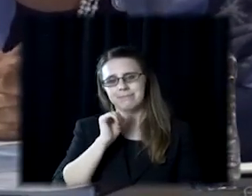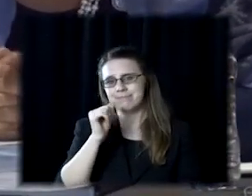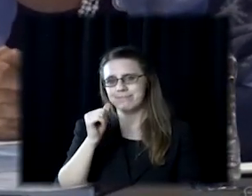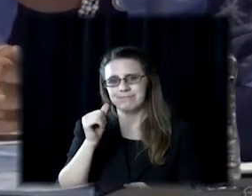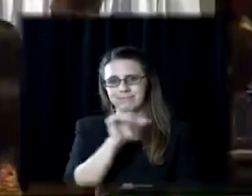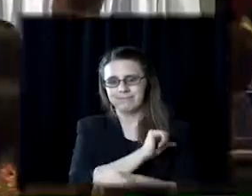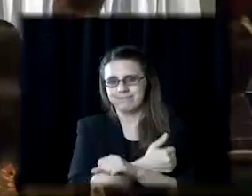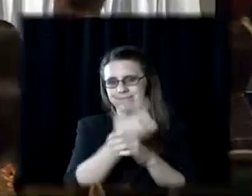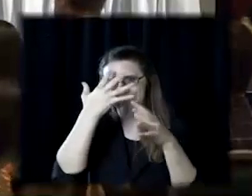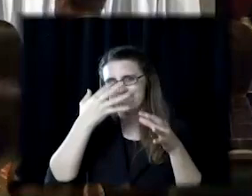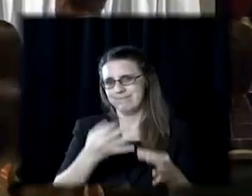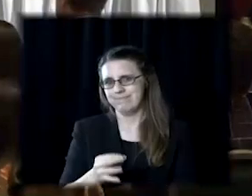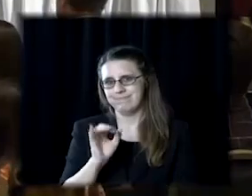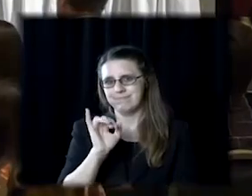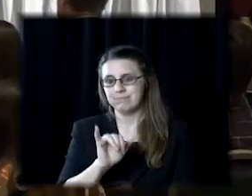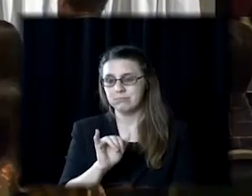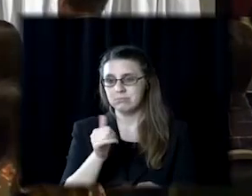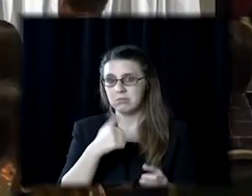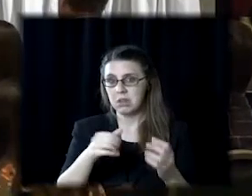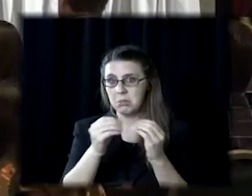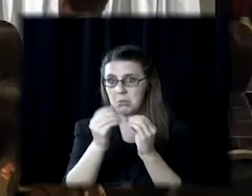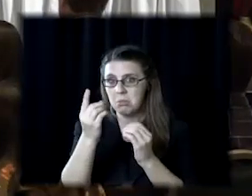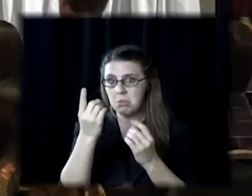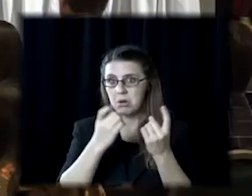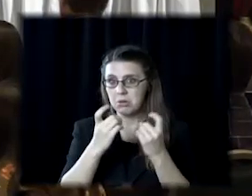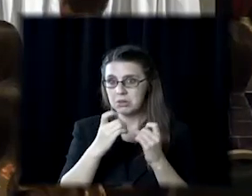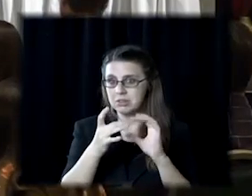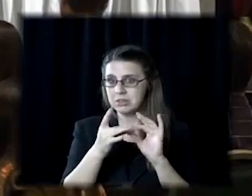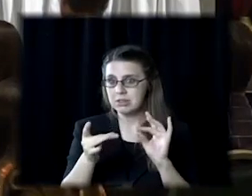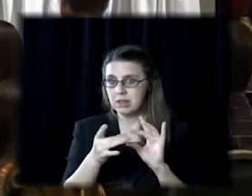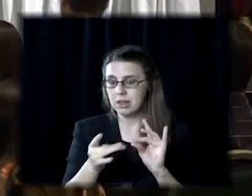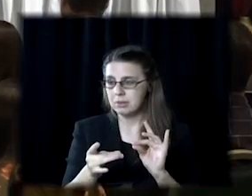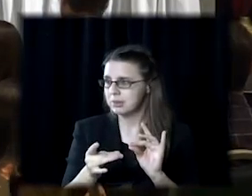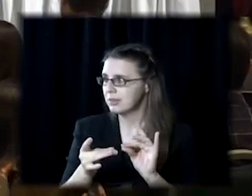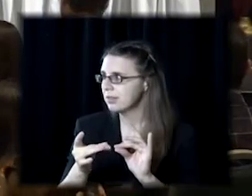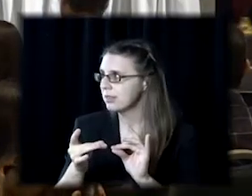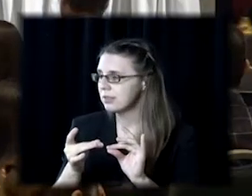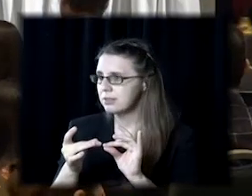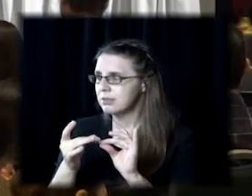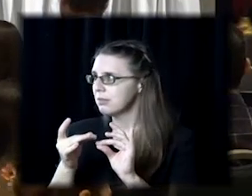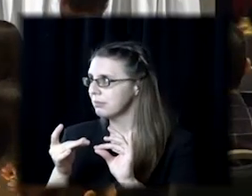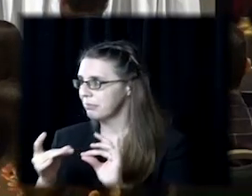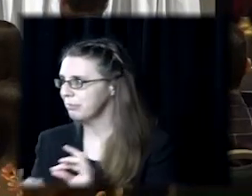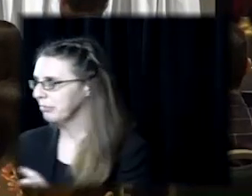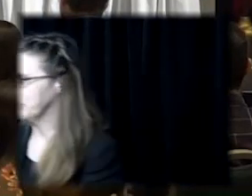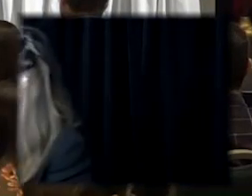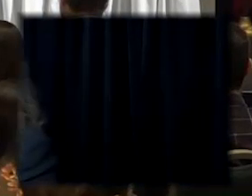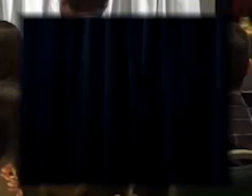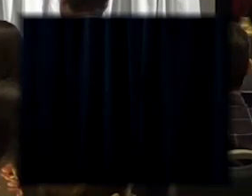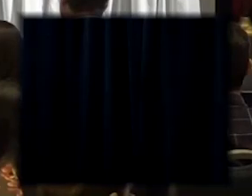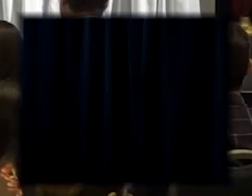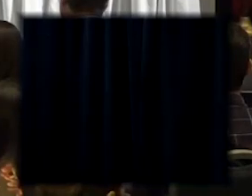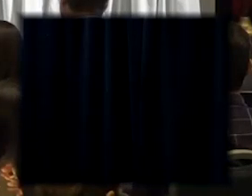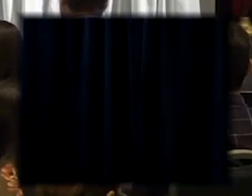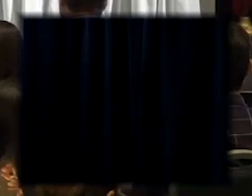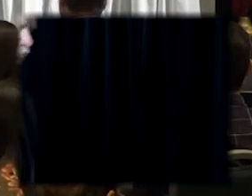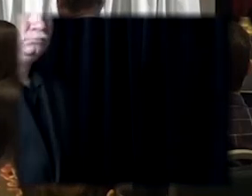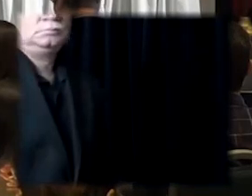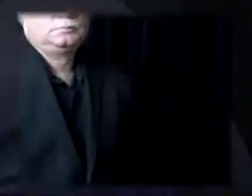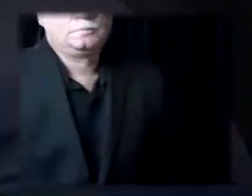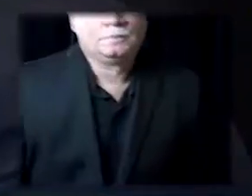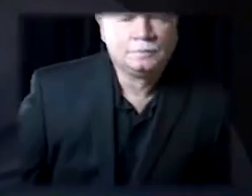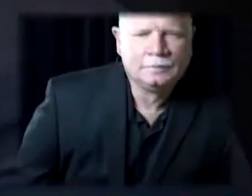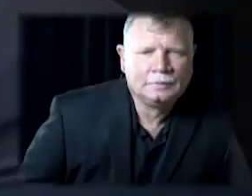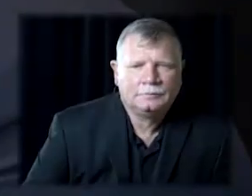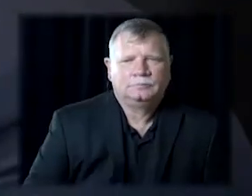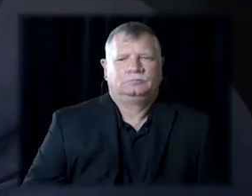you. Does anybody have any additional questions or comments? Yes, Mr. Chairman, regarding the question on essential services,